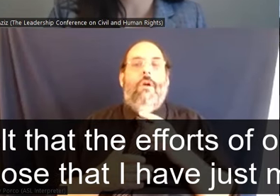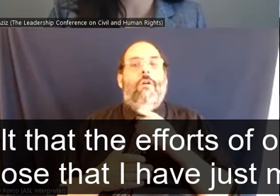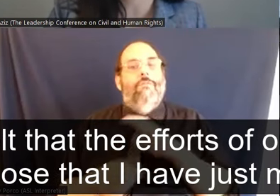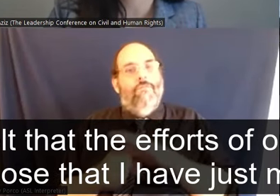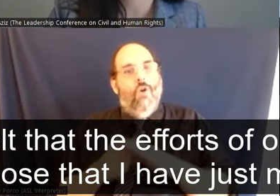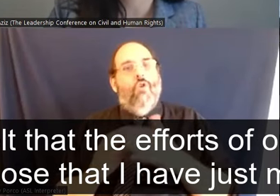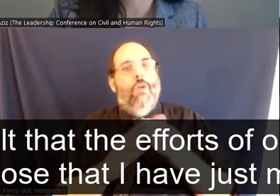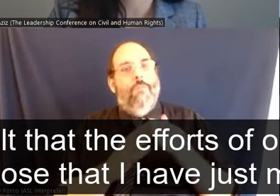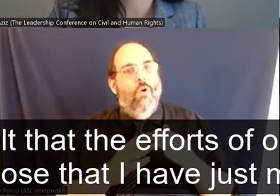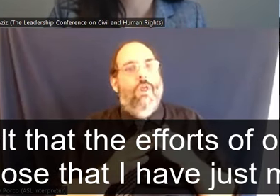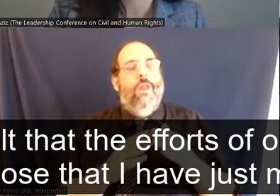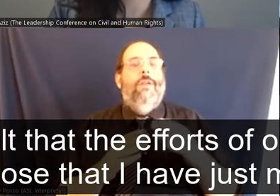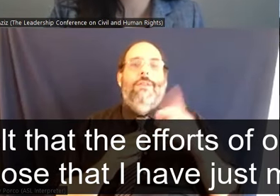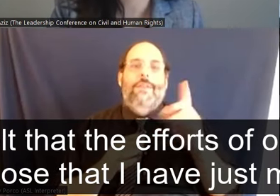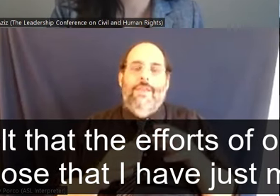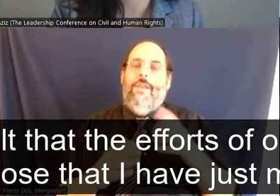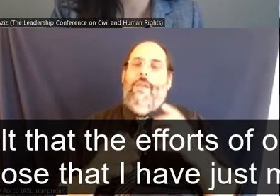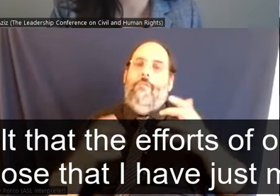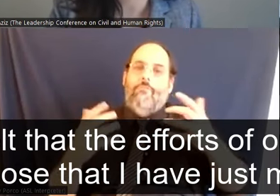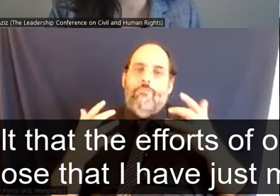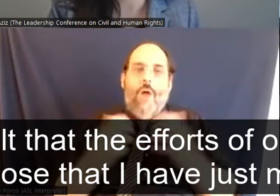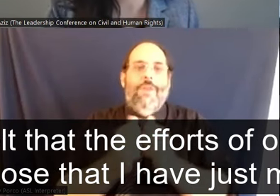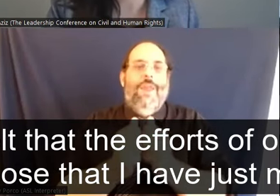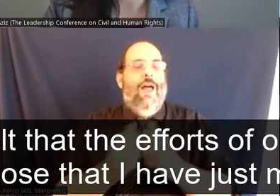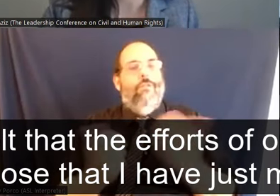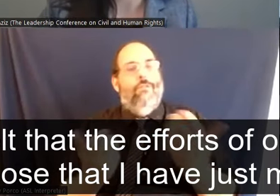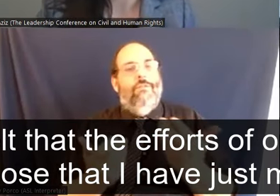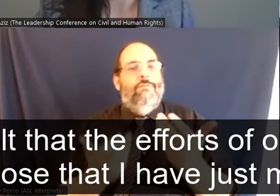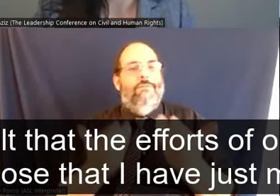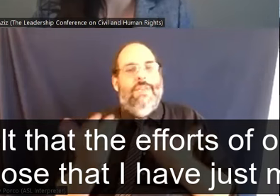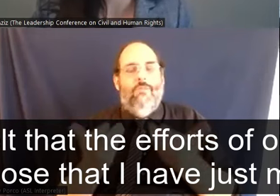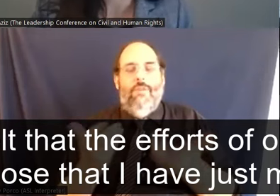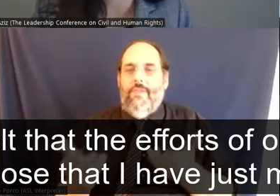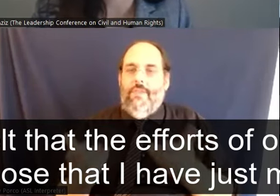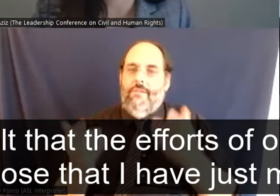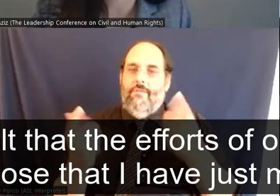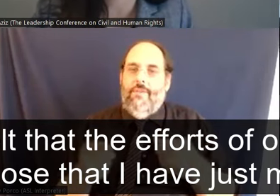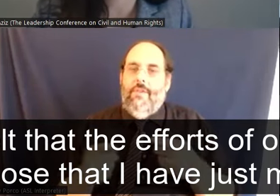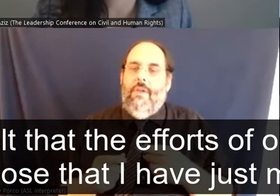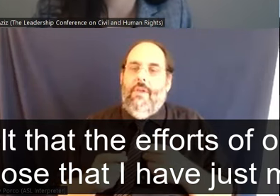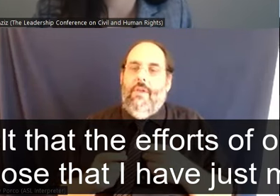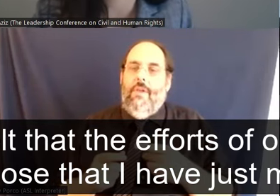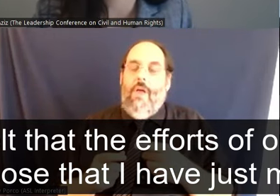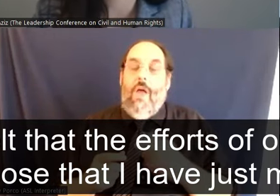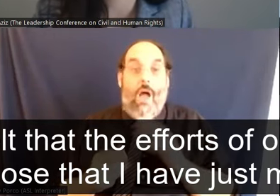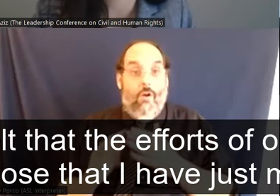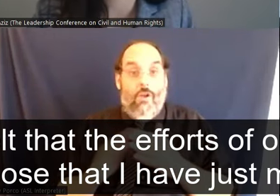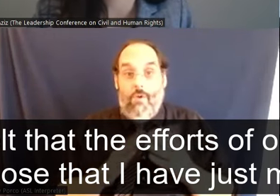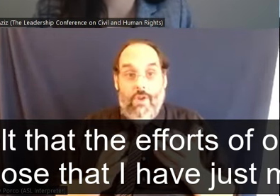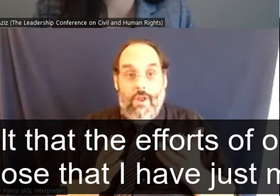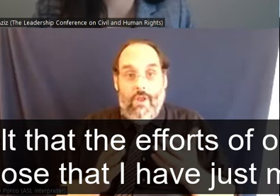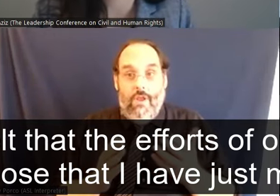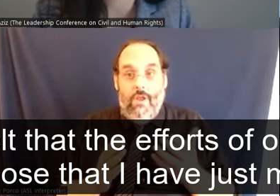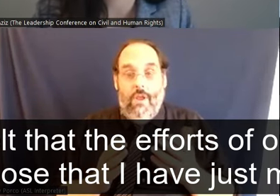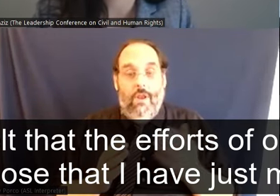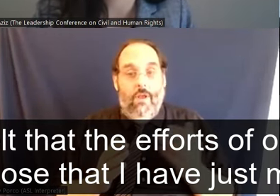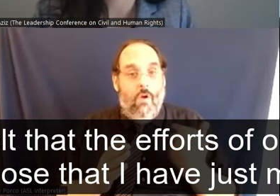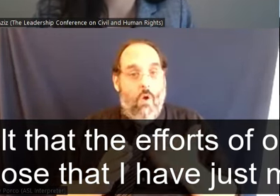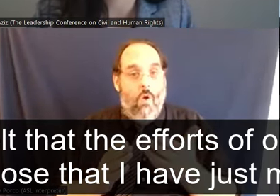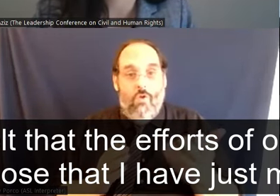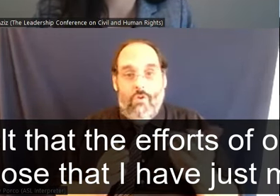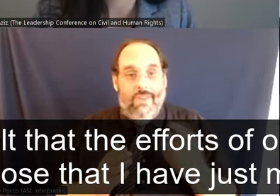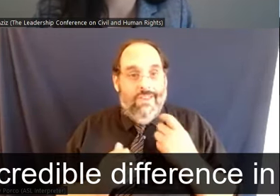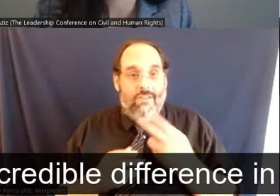through this together. And I just felt that the efforts of our community and all those that I've